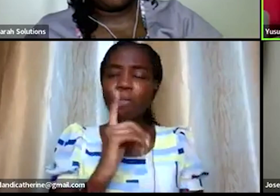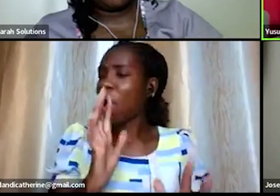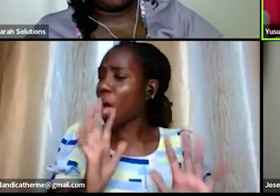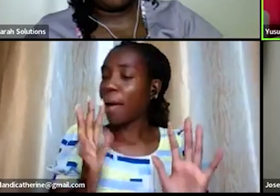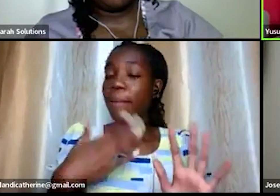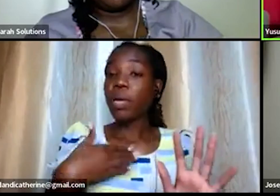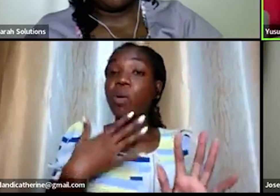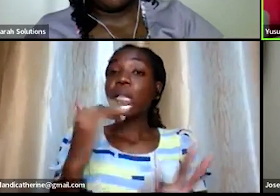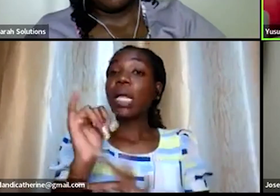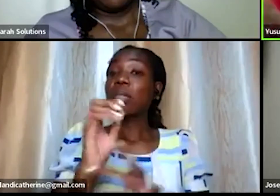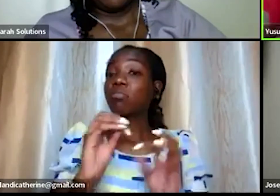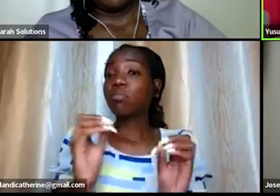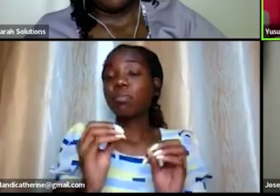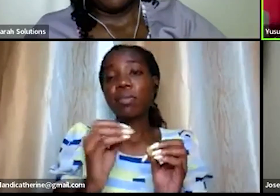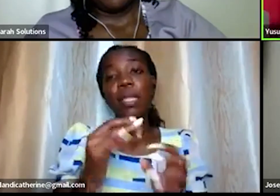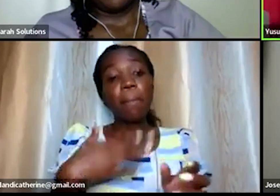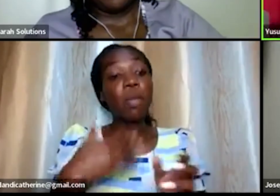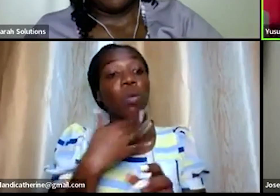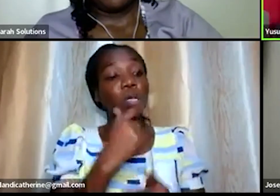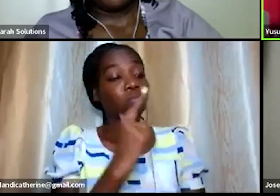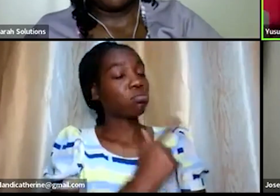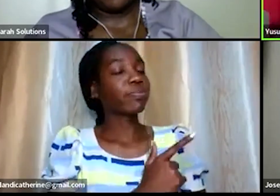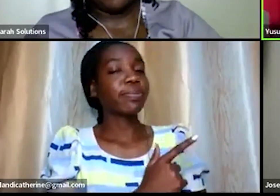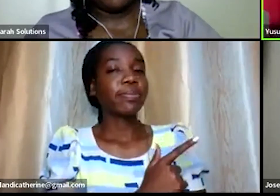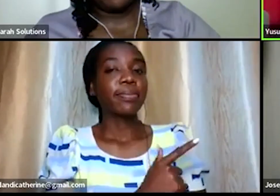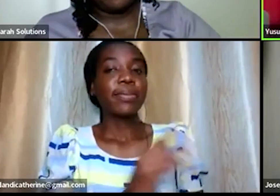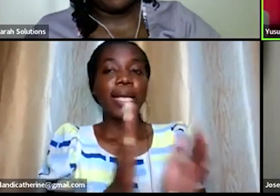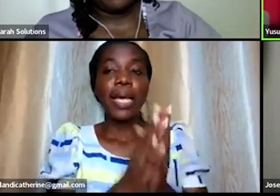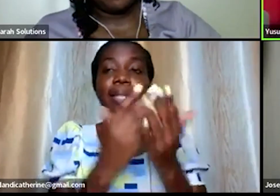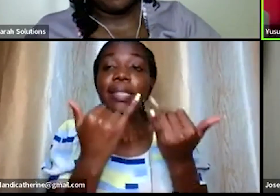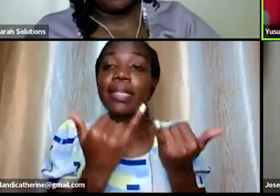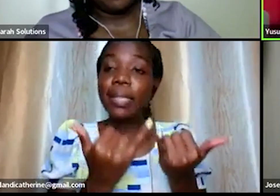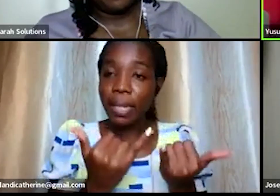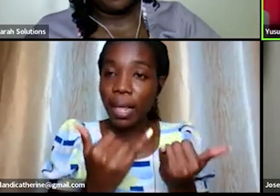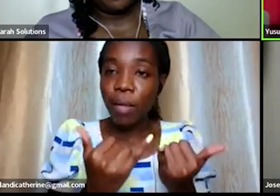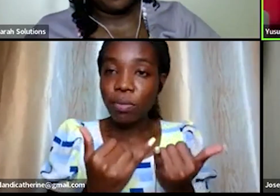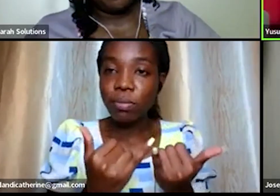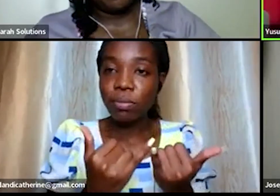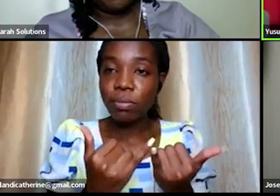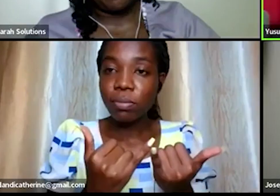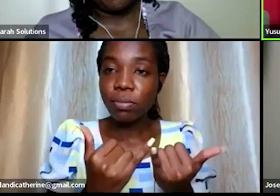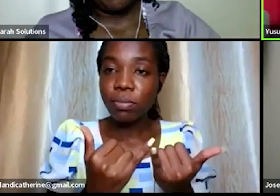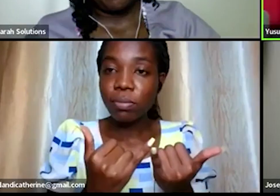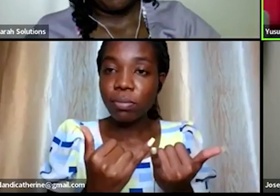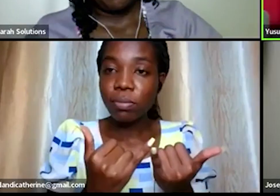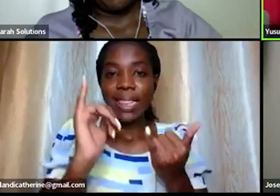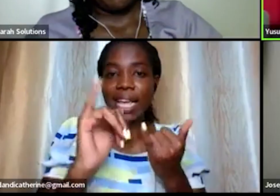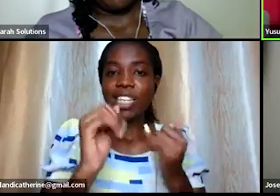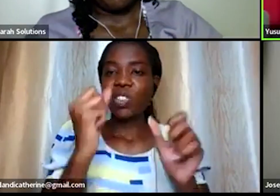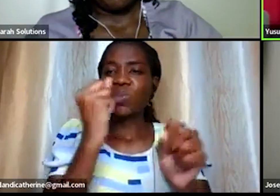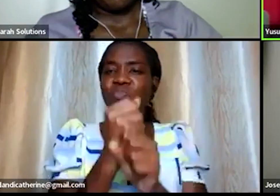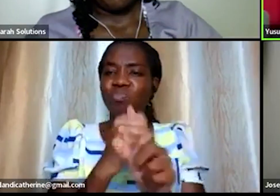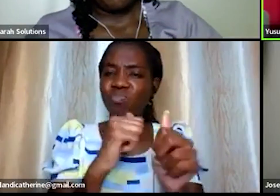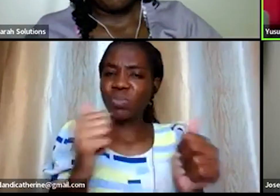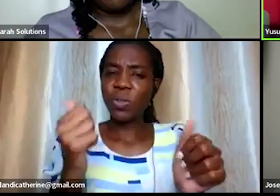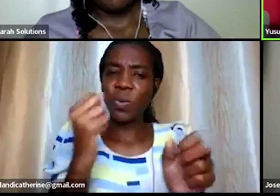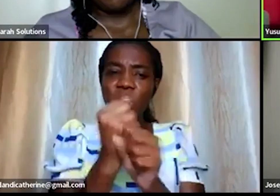want. This is what I want. As we speak today, this lady is doing well, working with